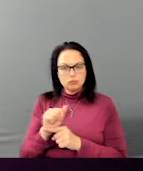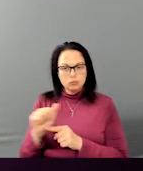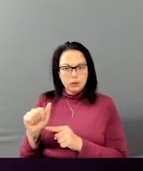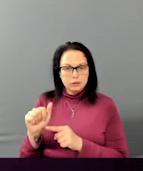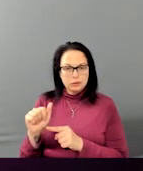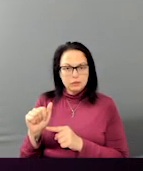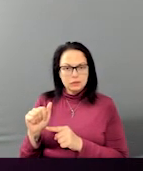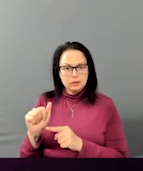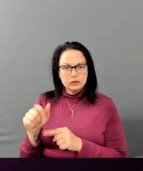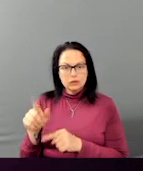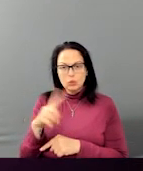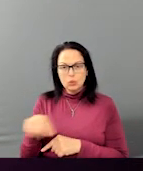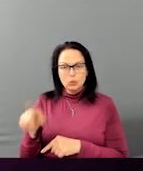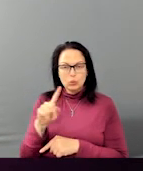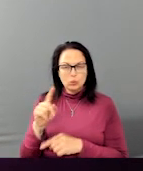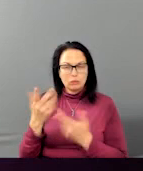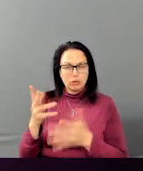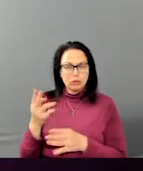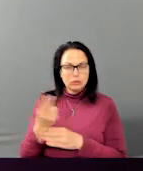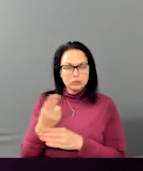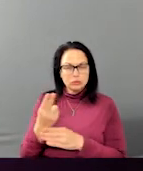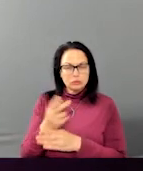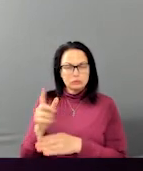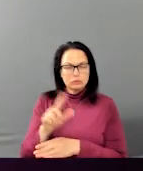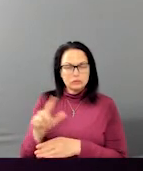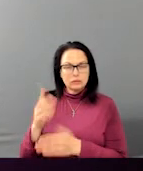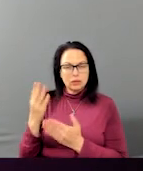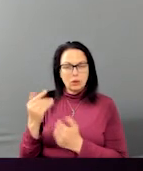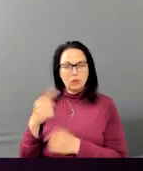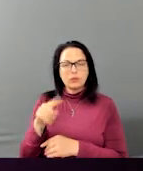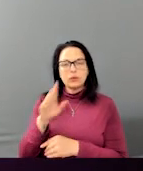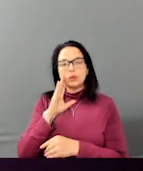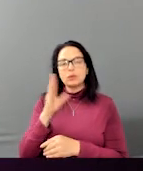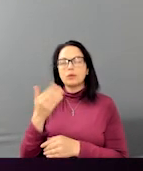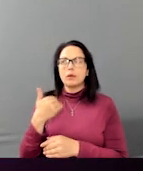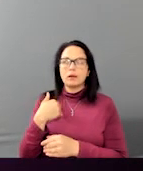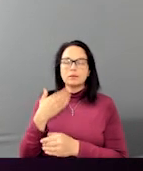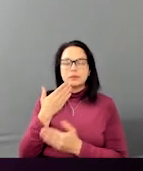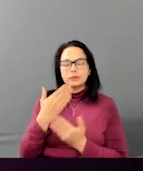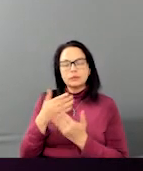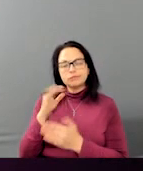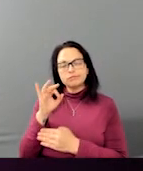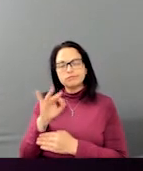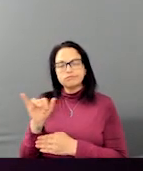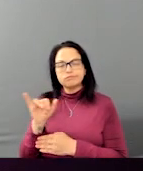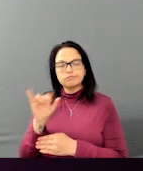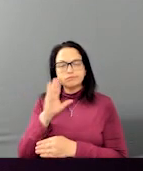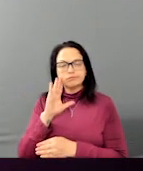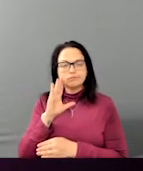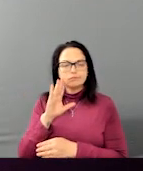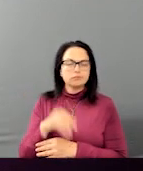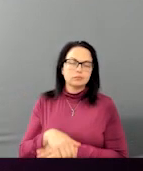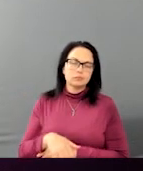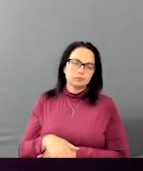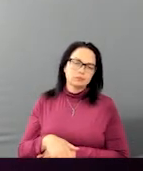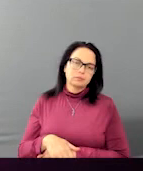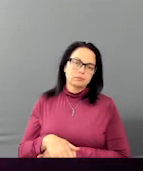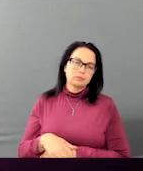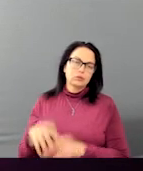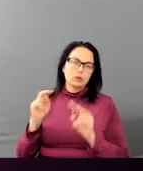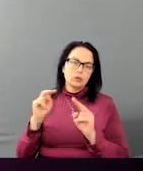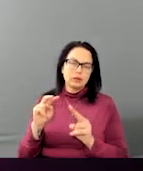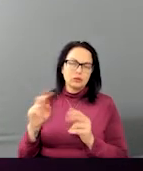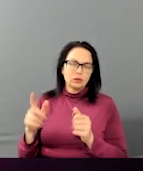all of you all who are already using the library, hopefully you'll get some good nuggets out of that as well. So let's look at our